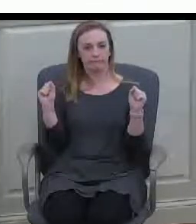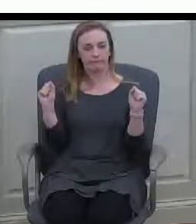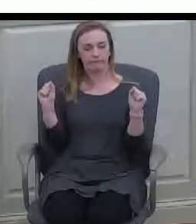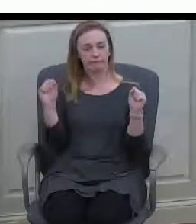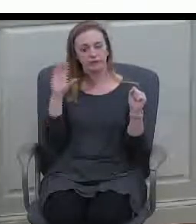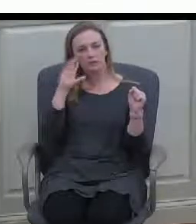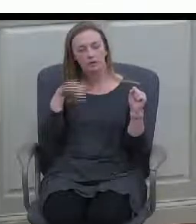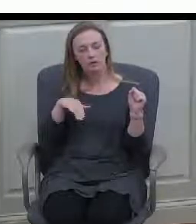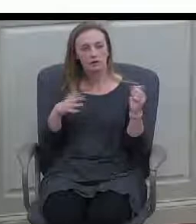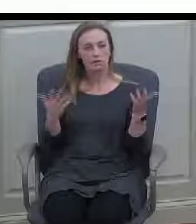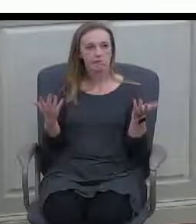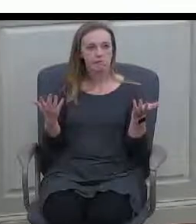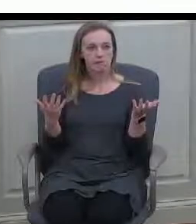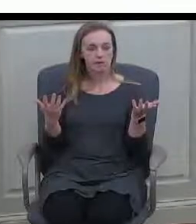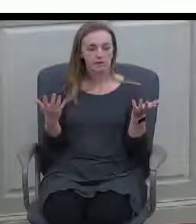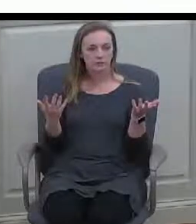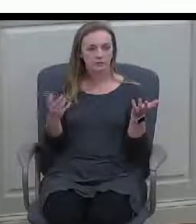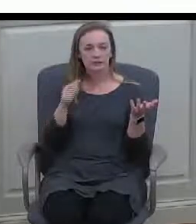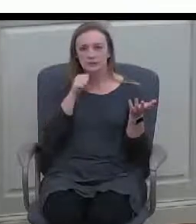It's not,